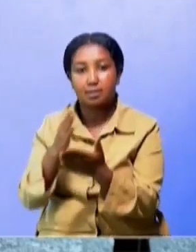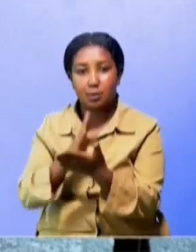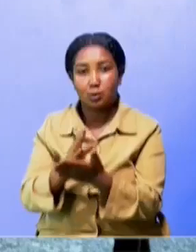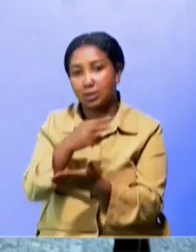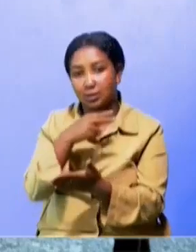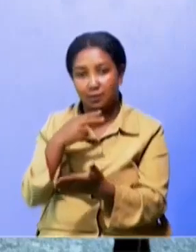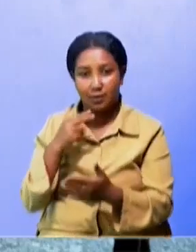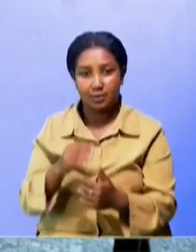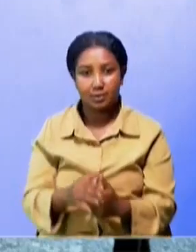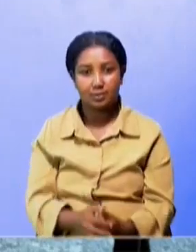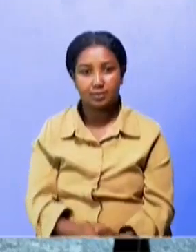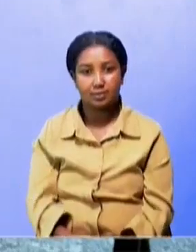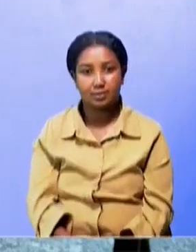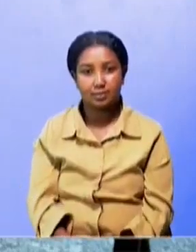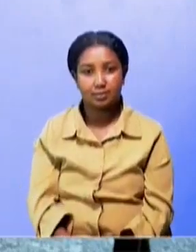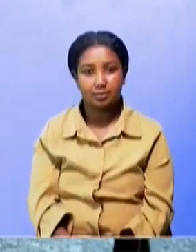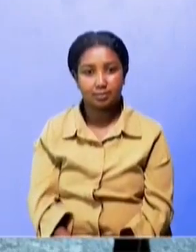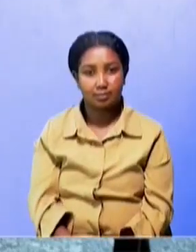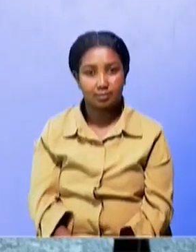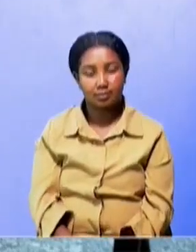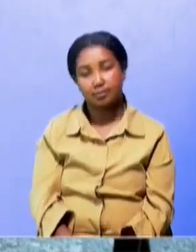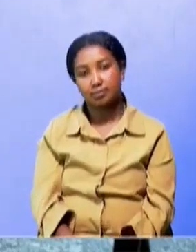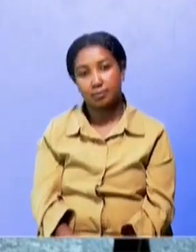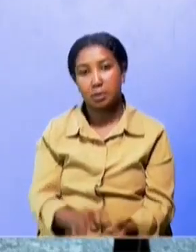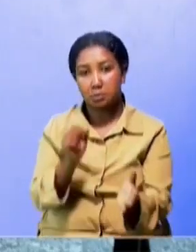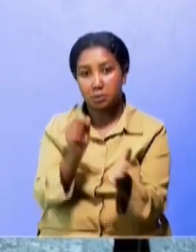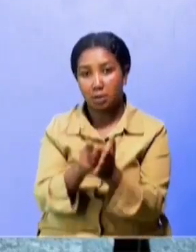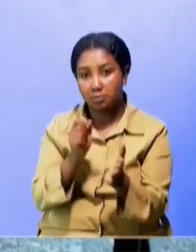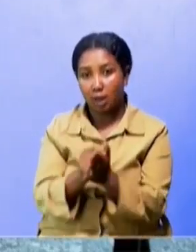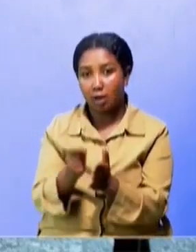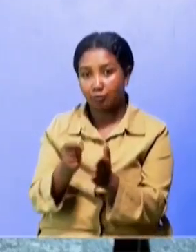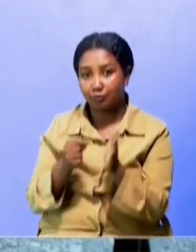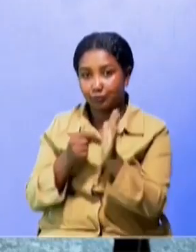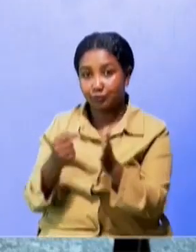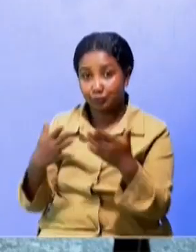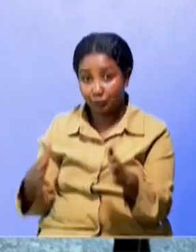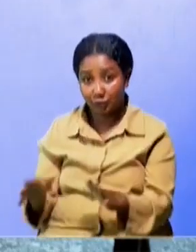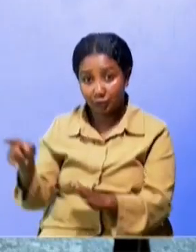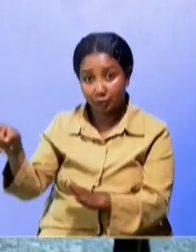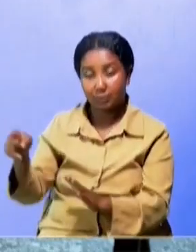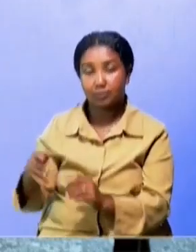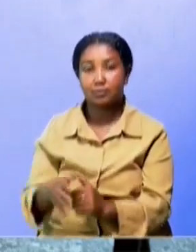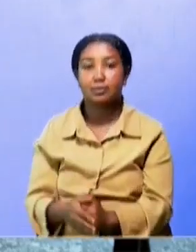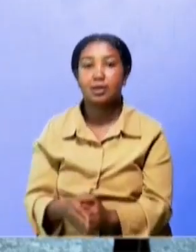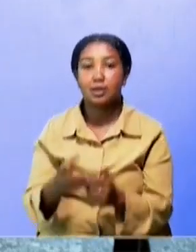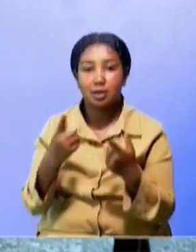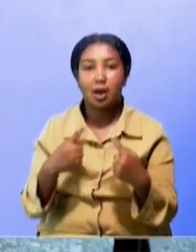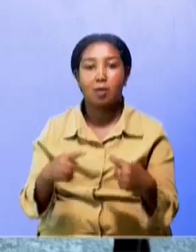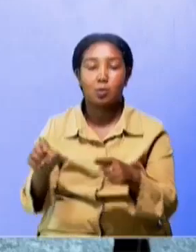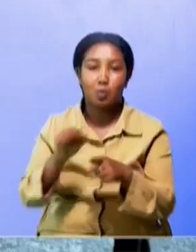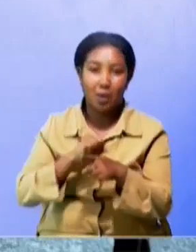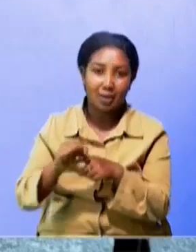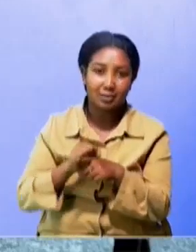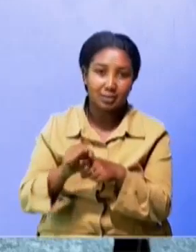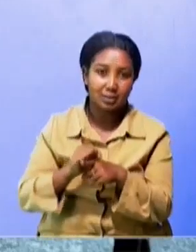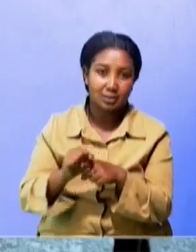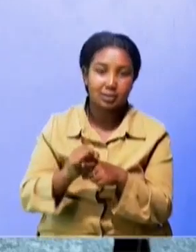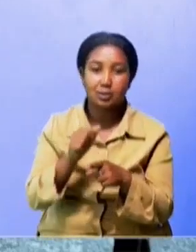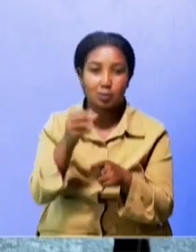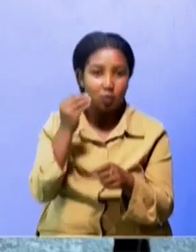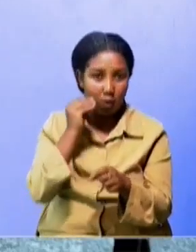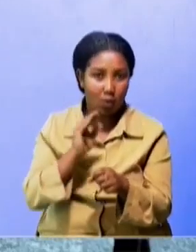the verbs. Stick on the examples that I have shown you so far and try to practice at